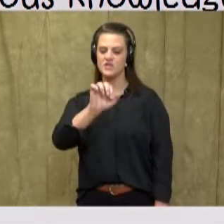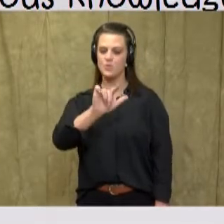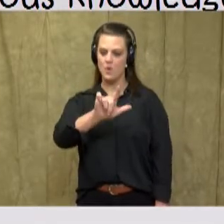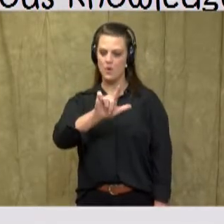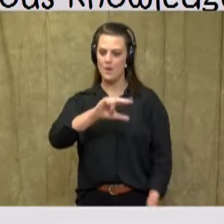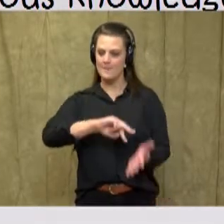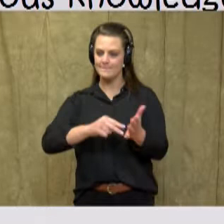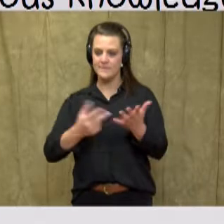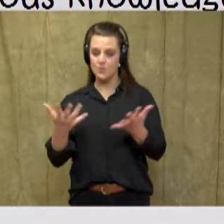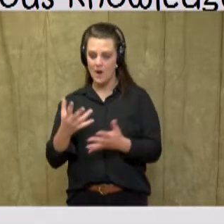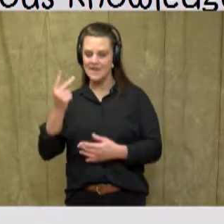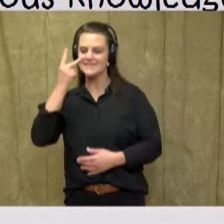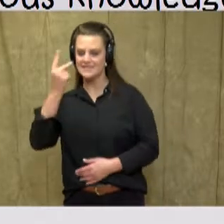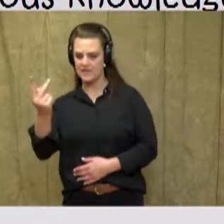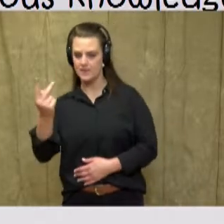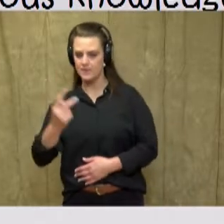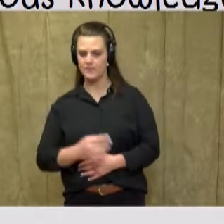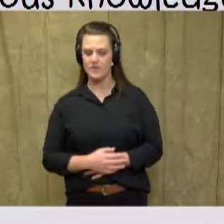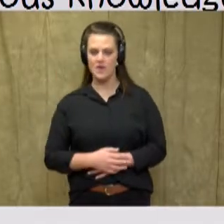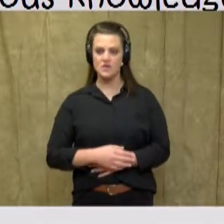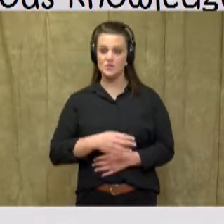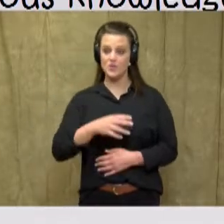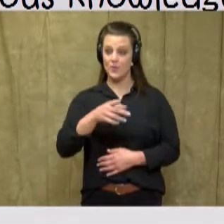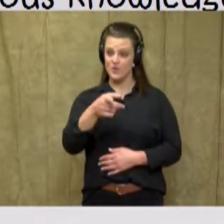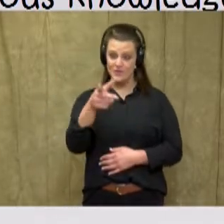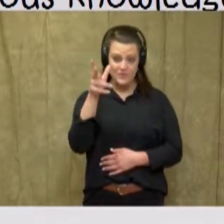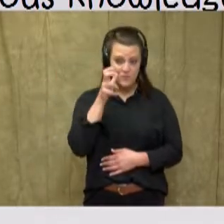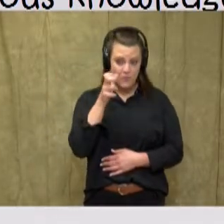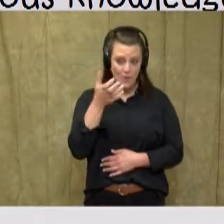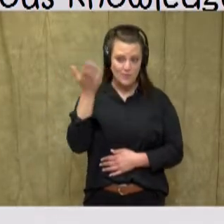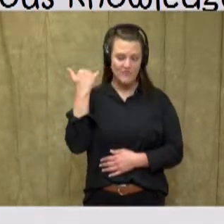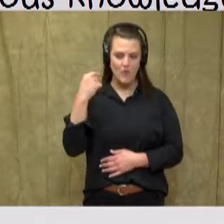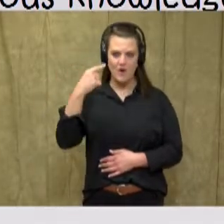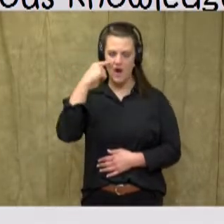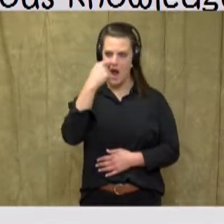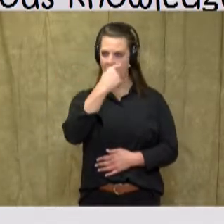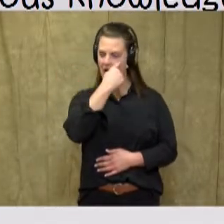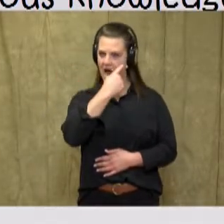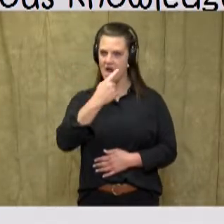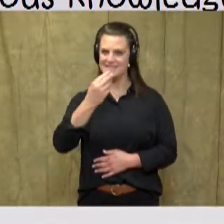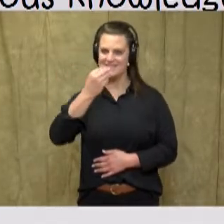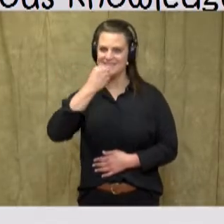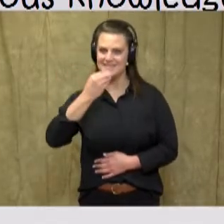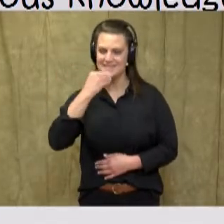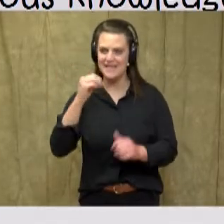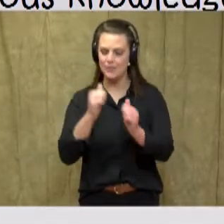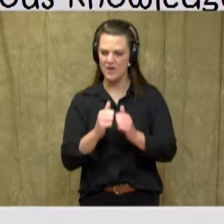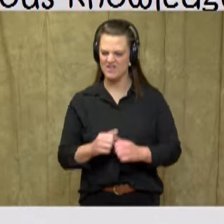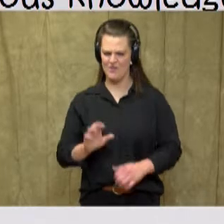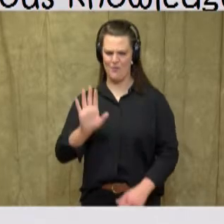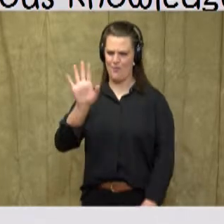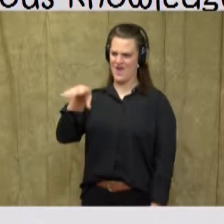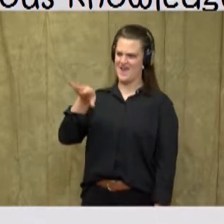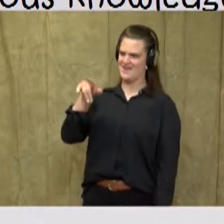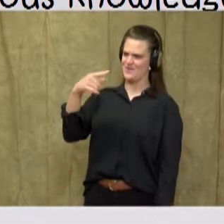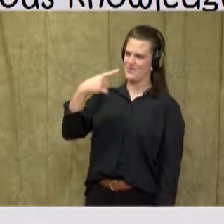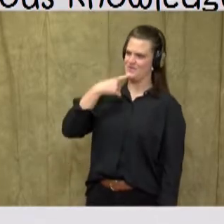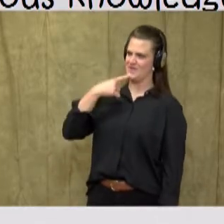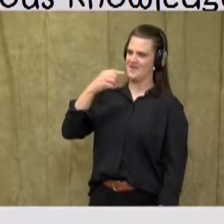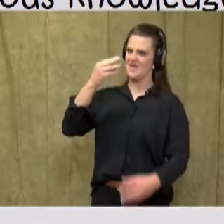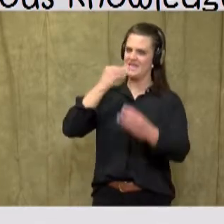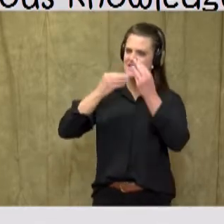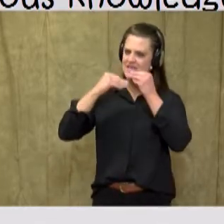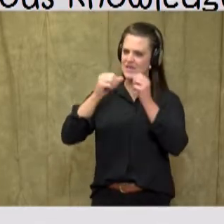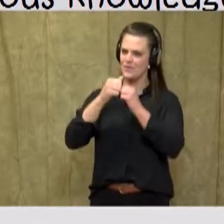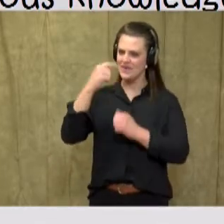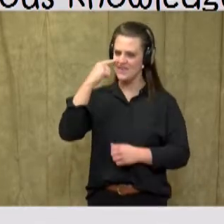may hear this phrase, we eat with our eyes. Wait a minute, Miss Cook. Did you just say we eat with our eyes? Well,